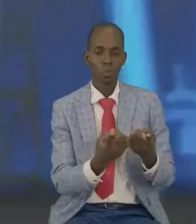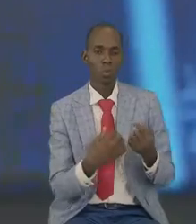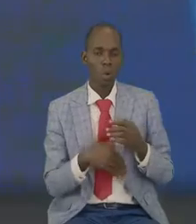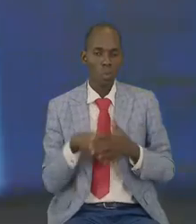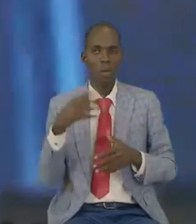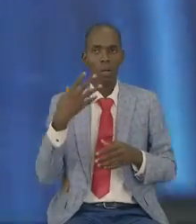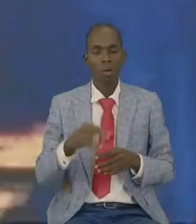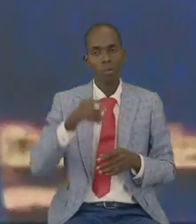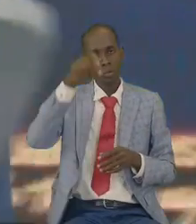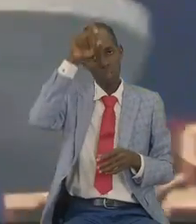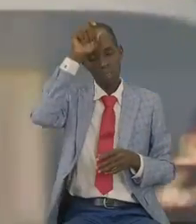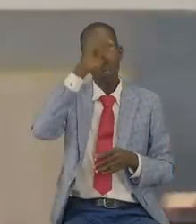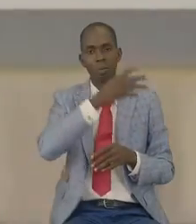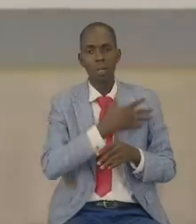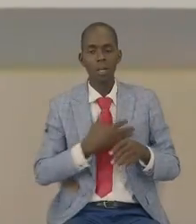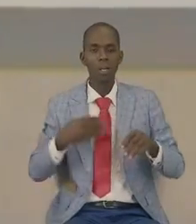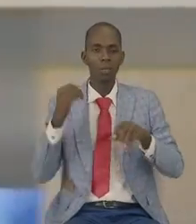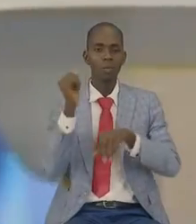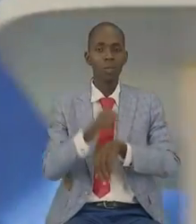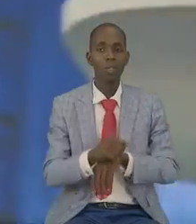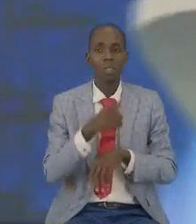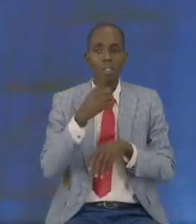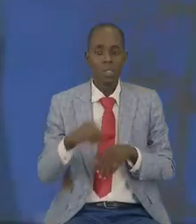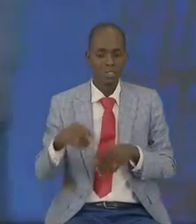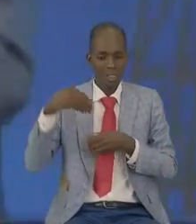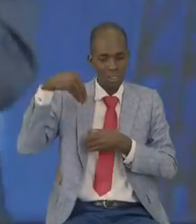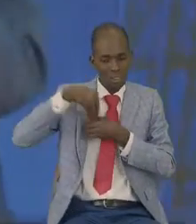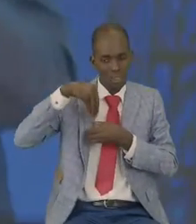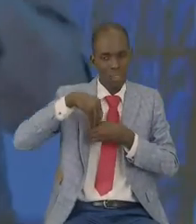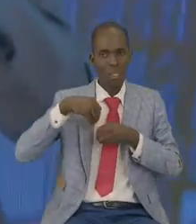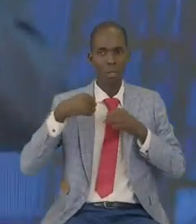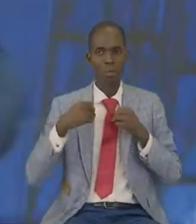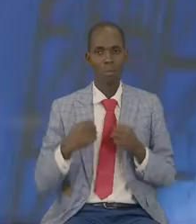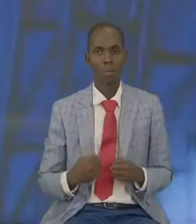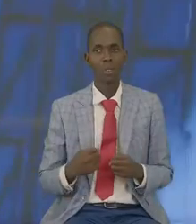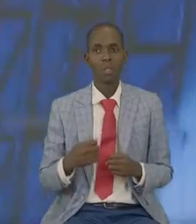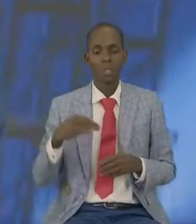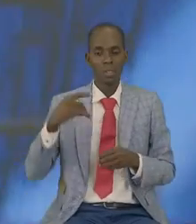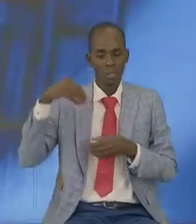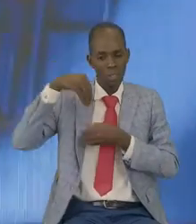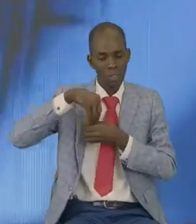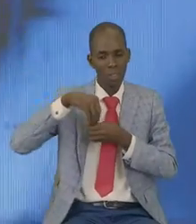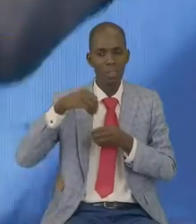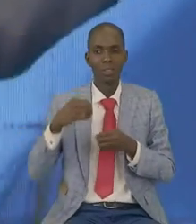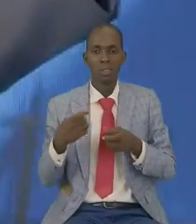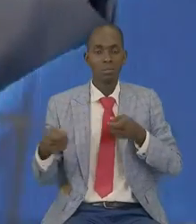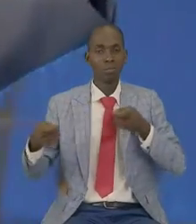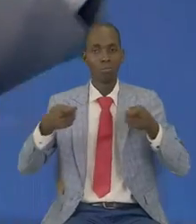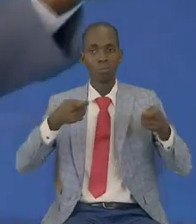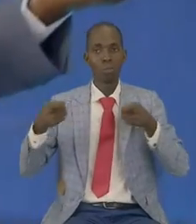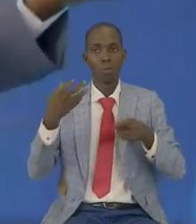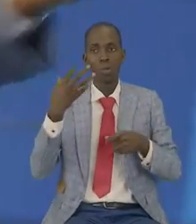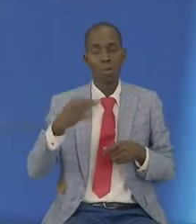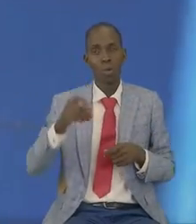and overcome the external power and the external domination of